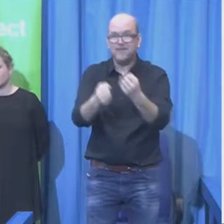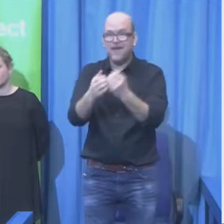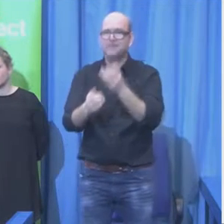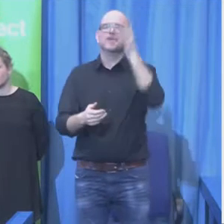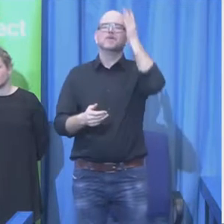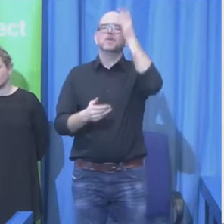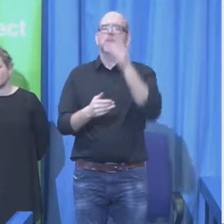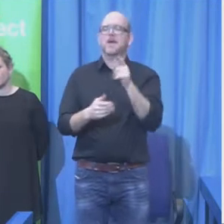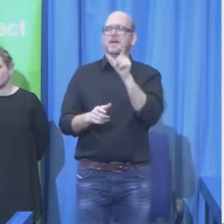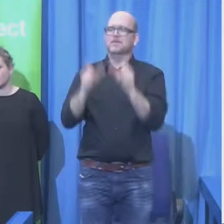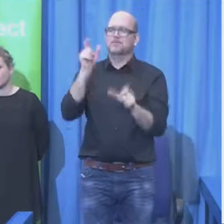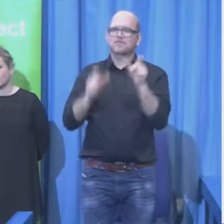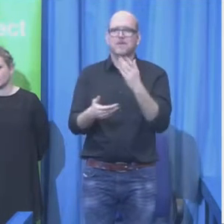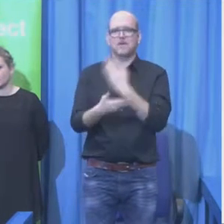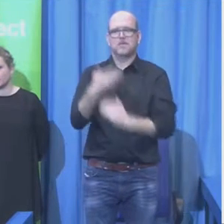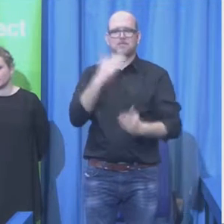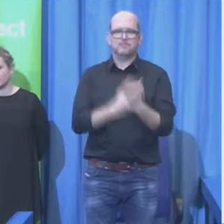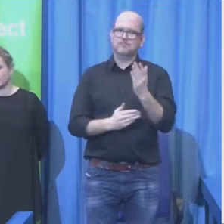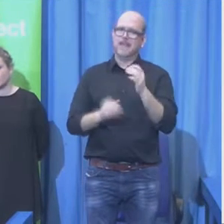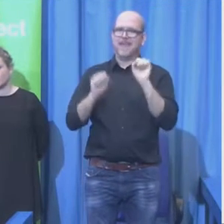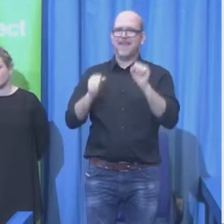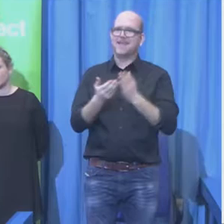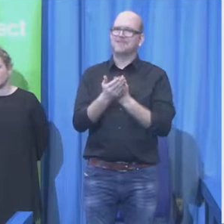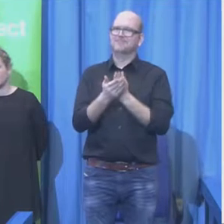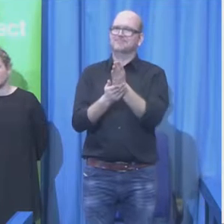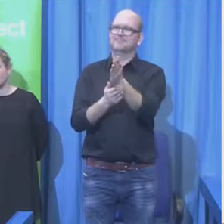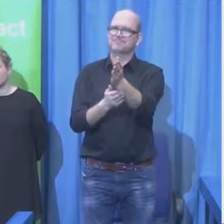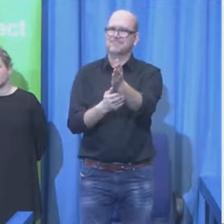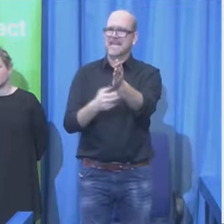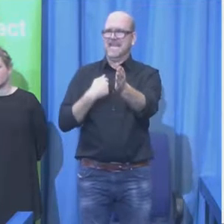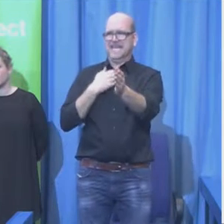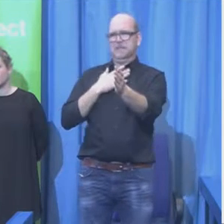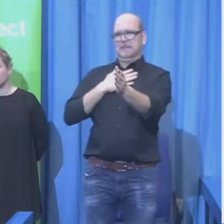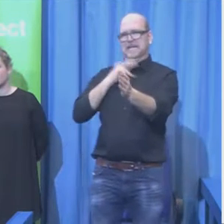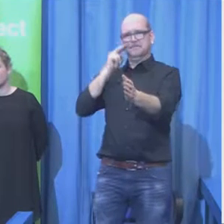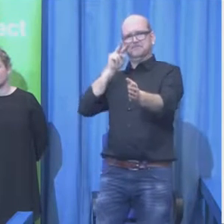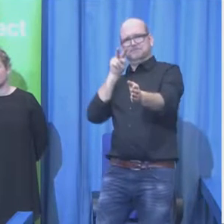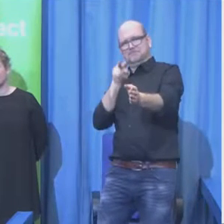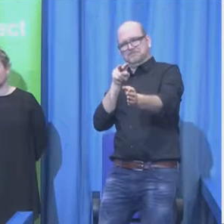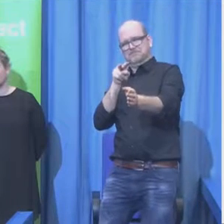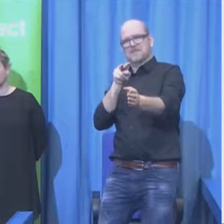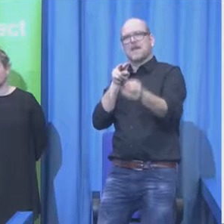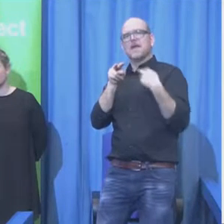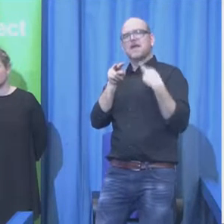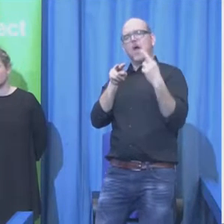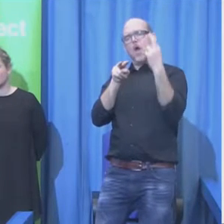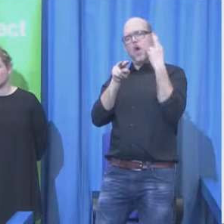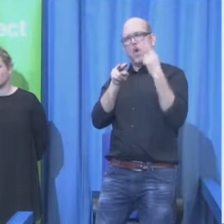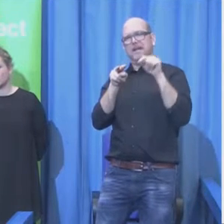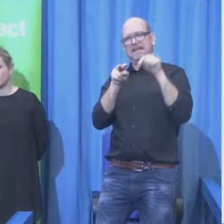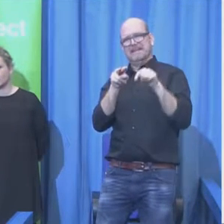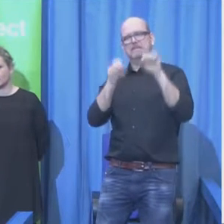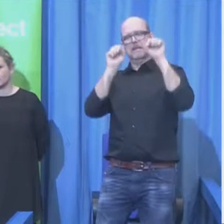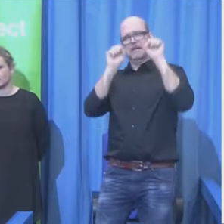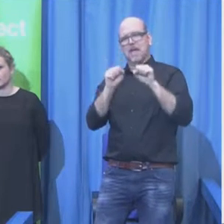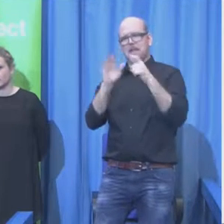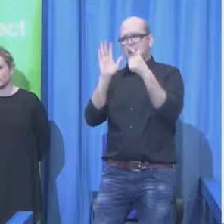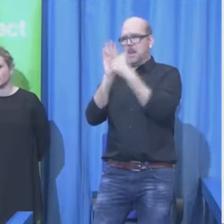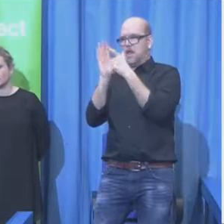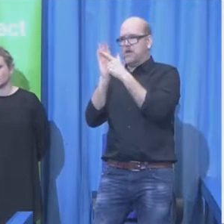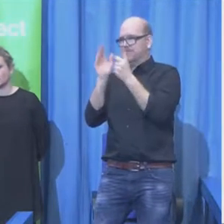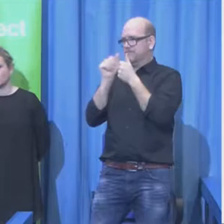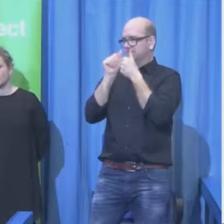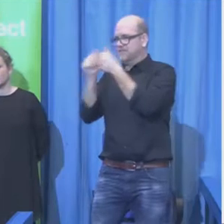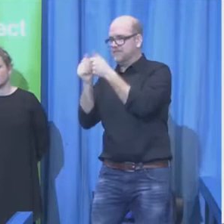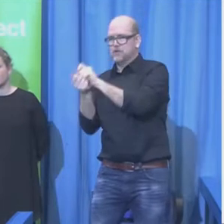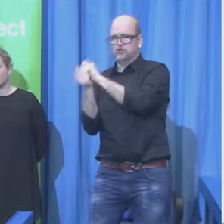job. So this will be, hopefully will be great. The social barriers, again, there is a great emphasis on our new law